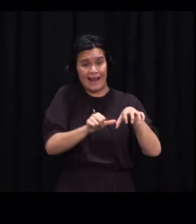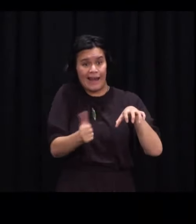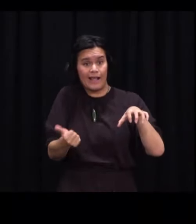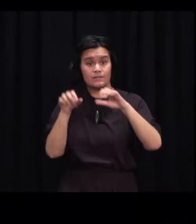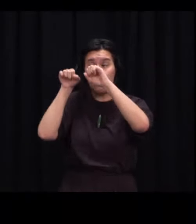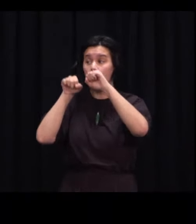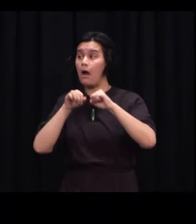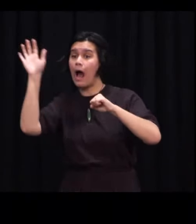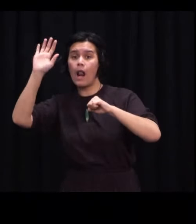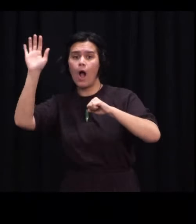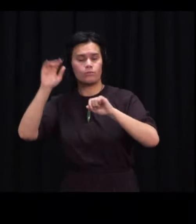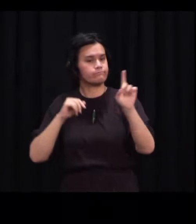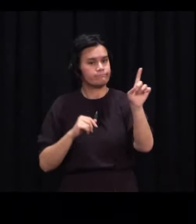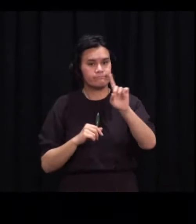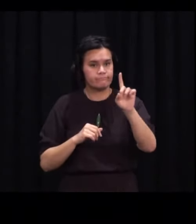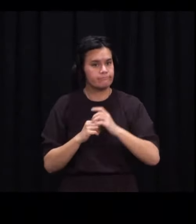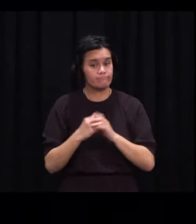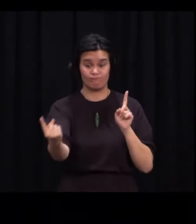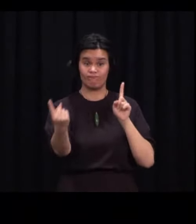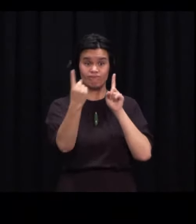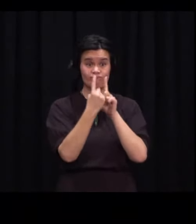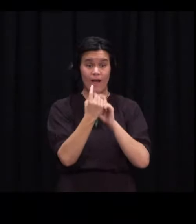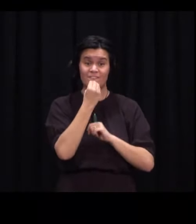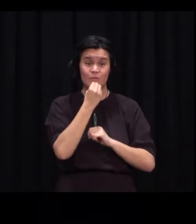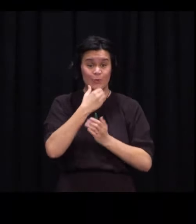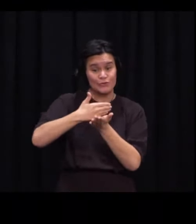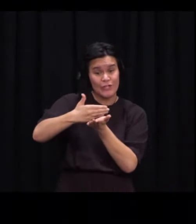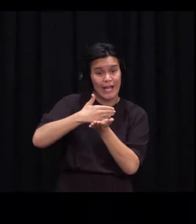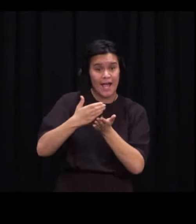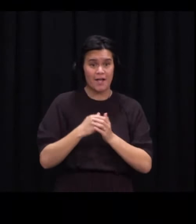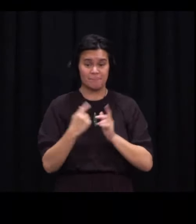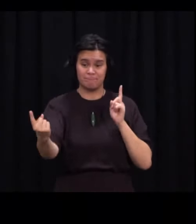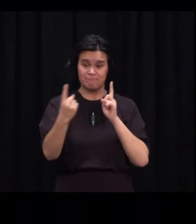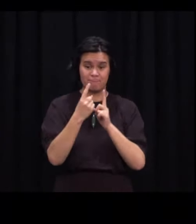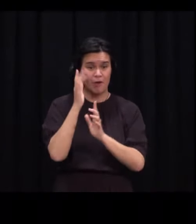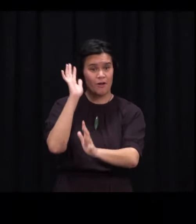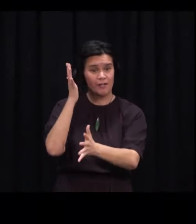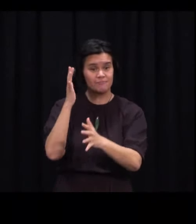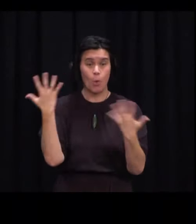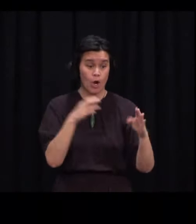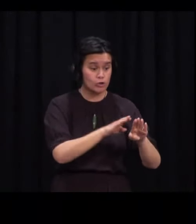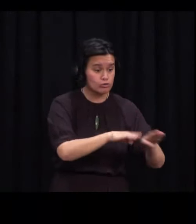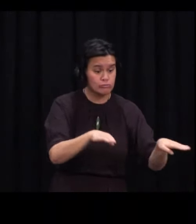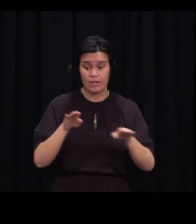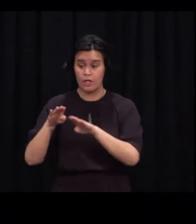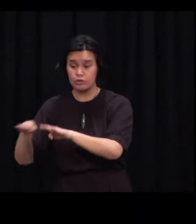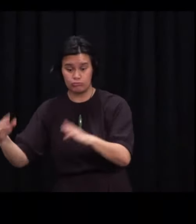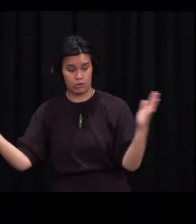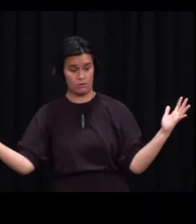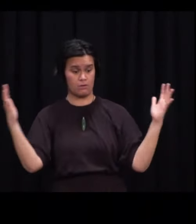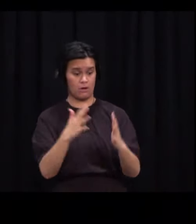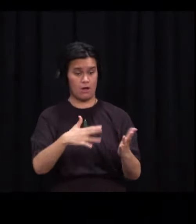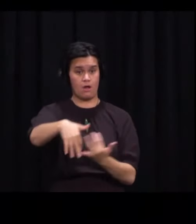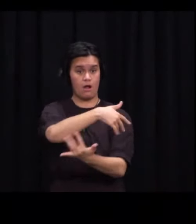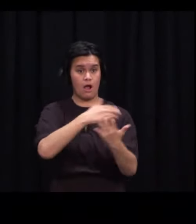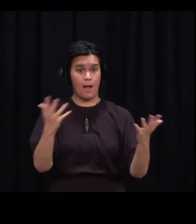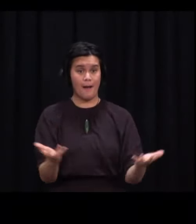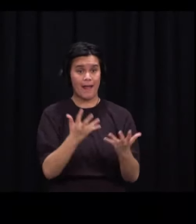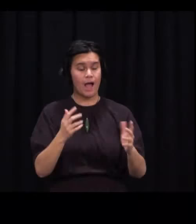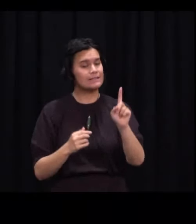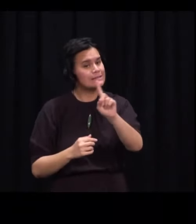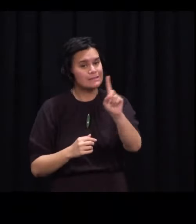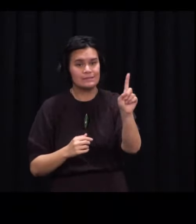them for food, talk closely across the fence, or even have children play together. I know this is strict and it is hard, but it is there